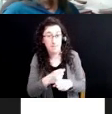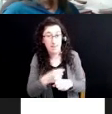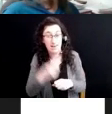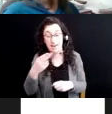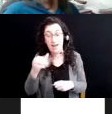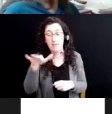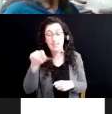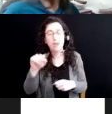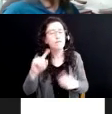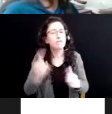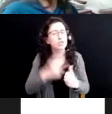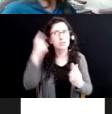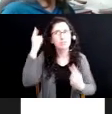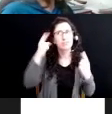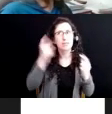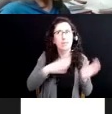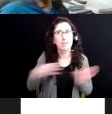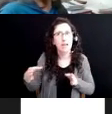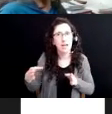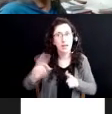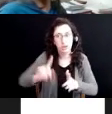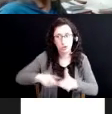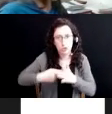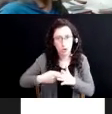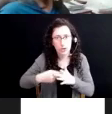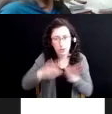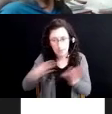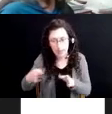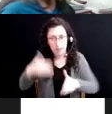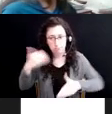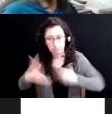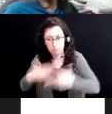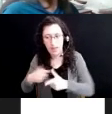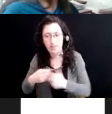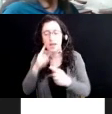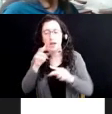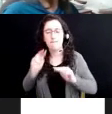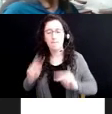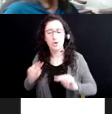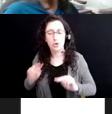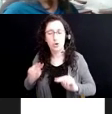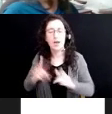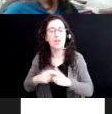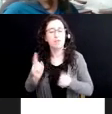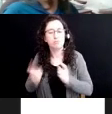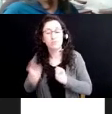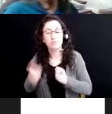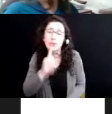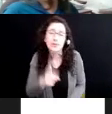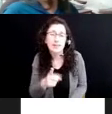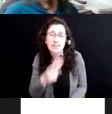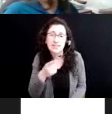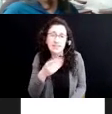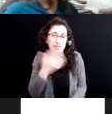strategize, implement your plan, monitor, and bottom line is enjoy what you have that use